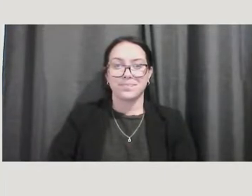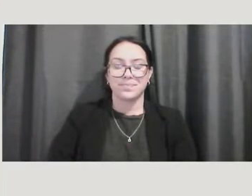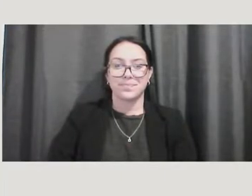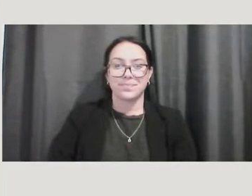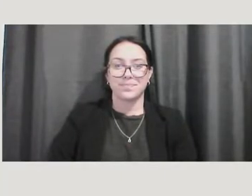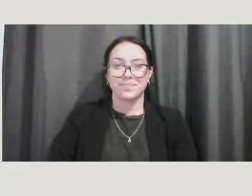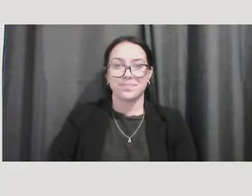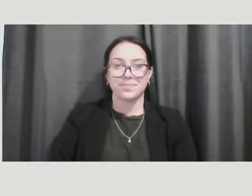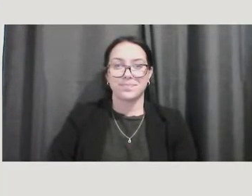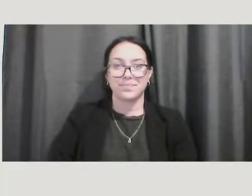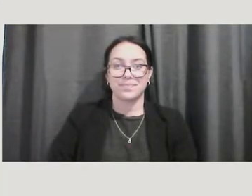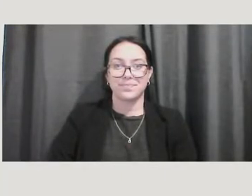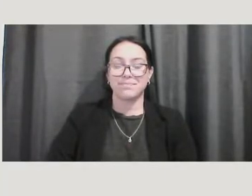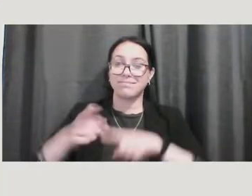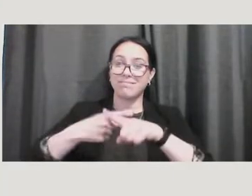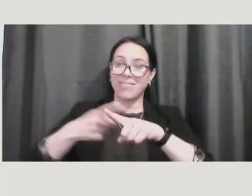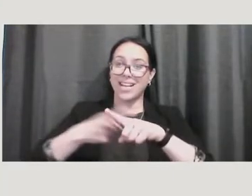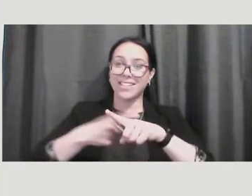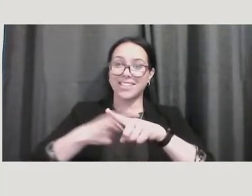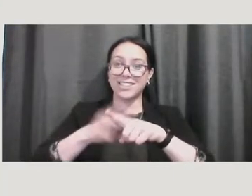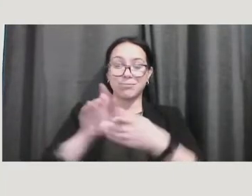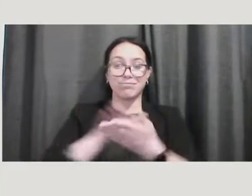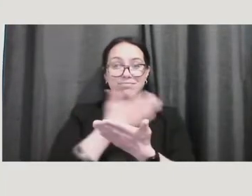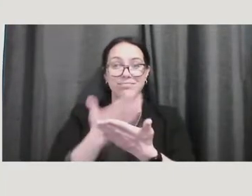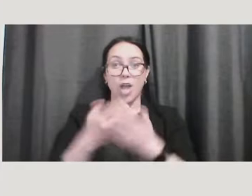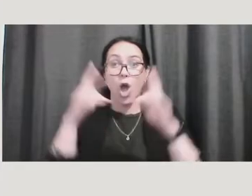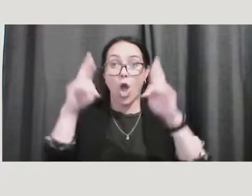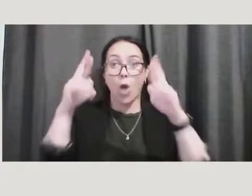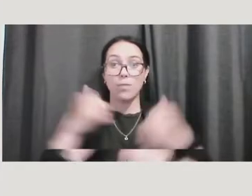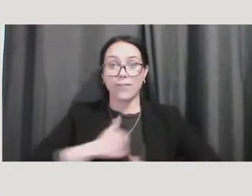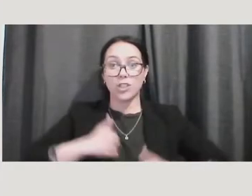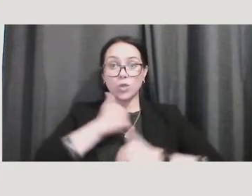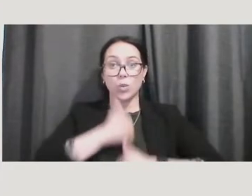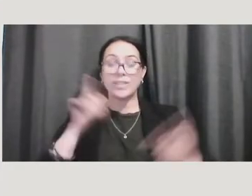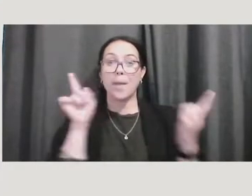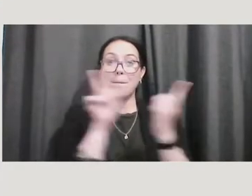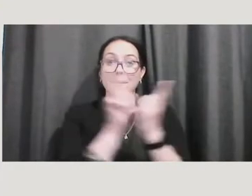if you hope you've enjoyed meeting our artists